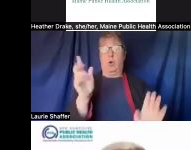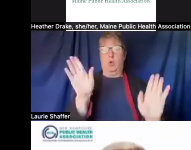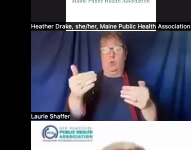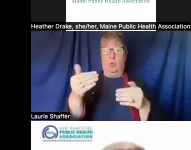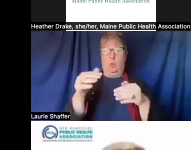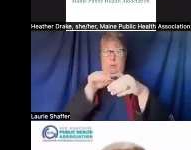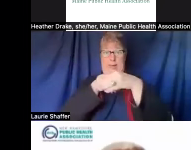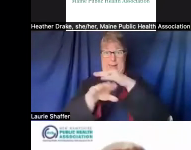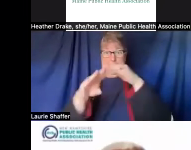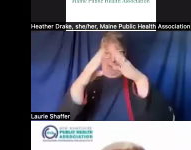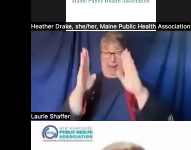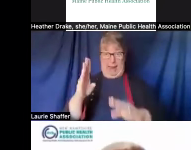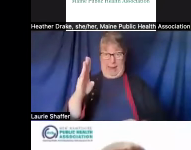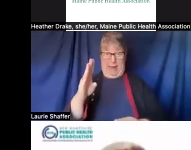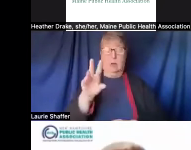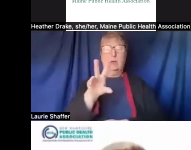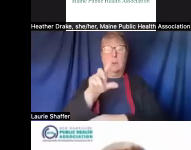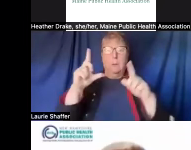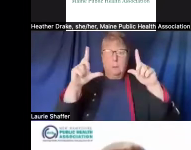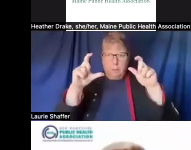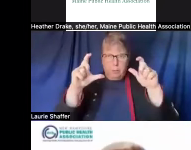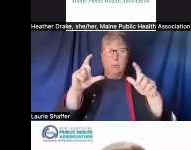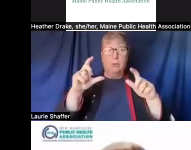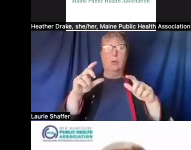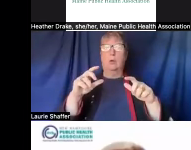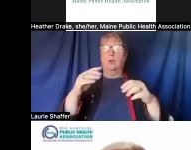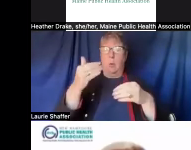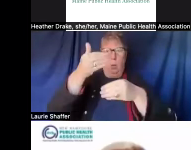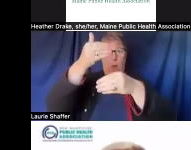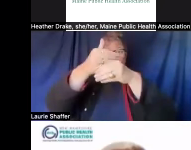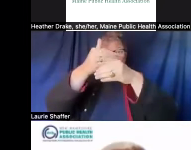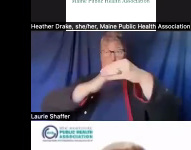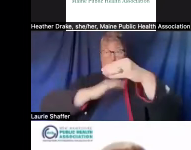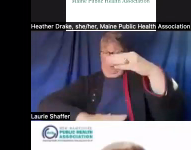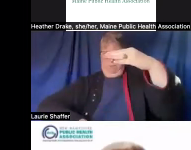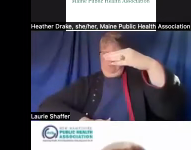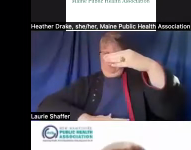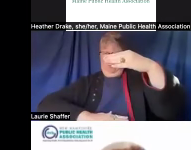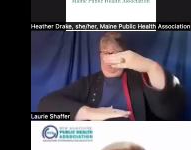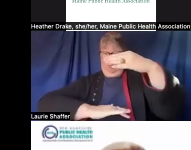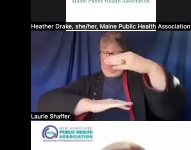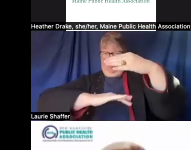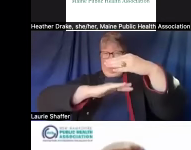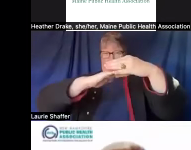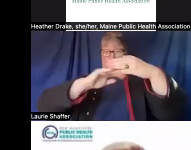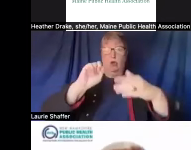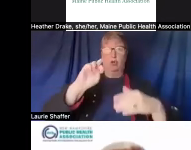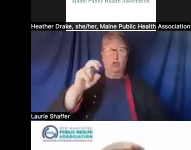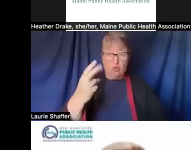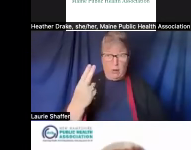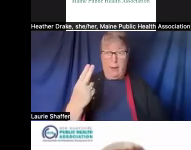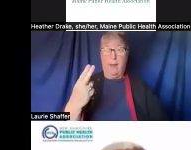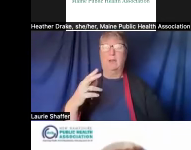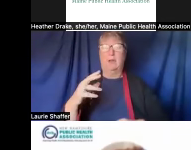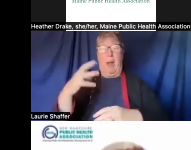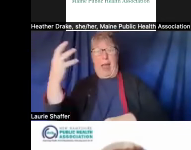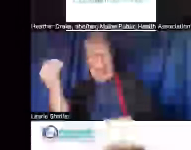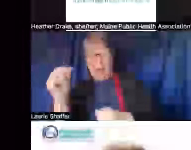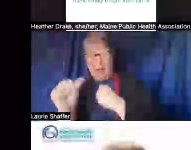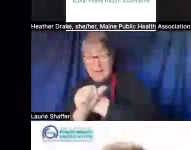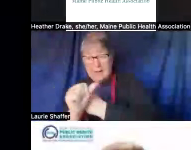And you'll note that the trash is all the way up to the windowsills. So significant hoarding concerns on the indoor environment as well.